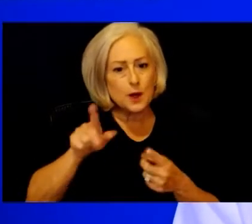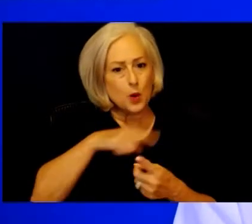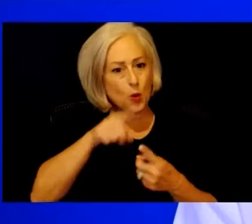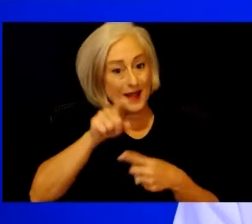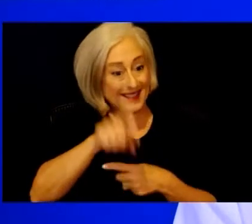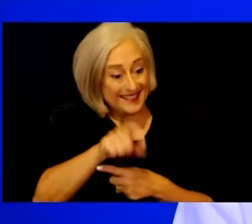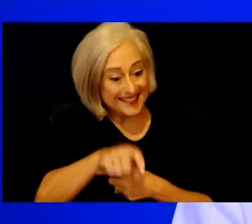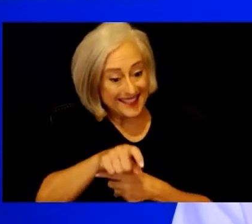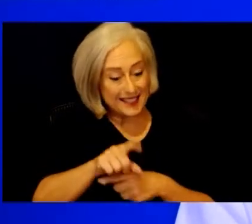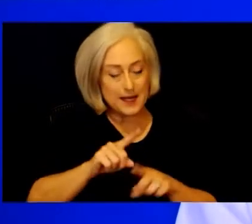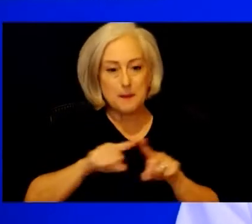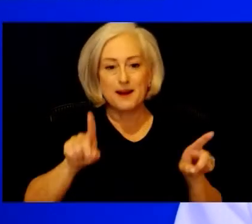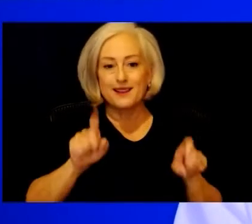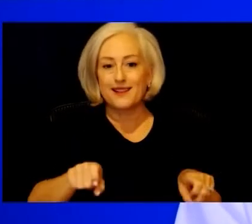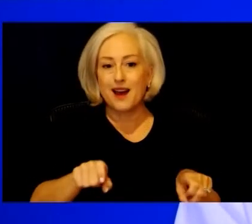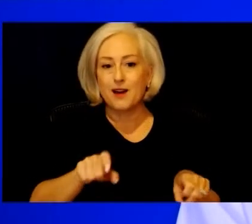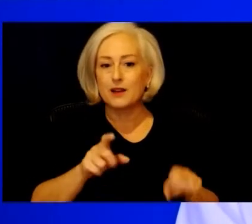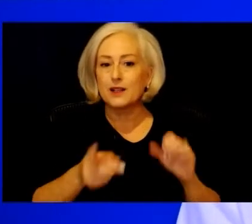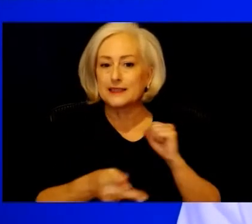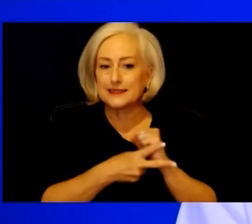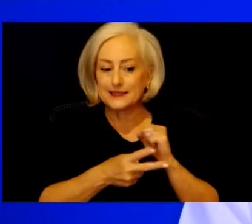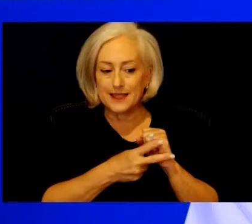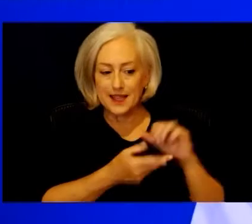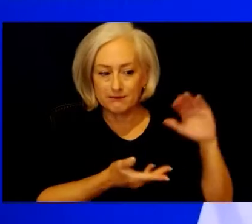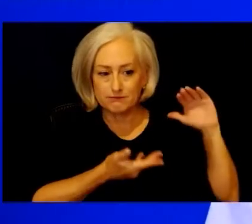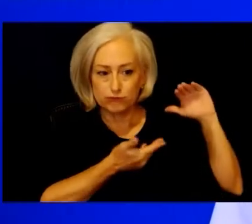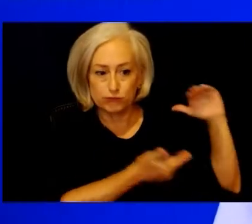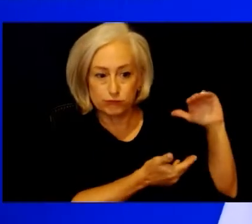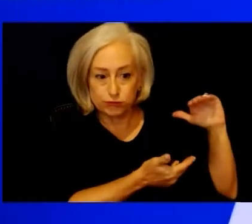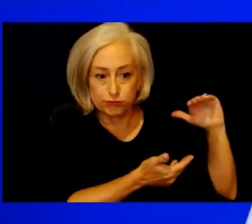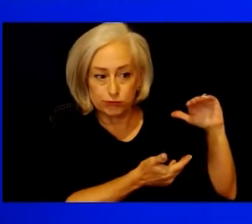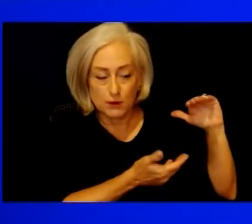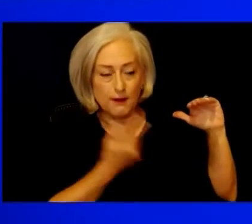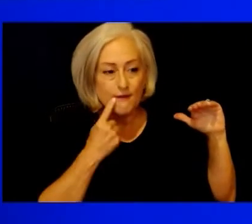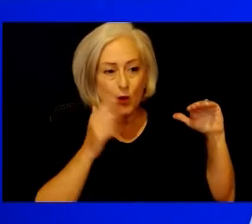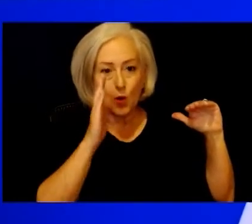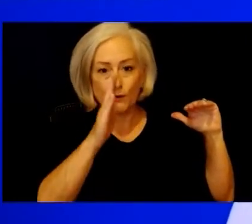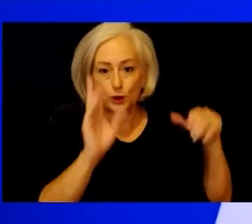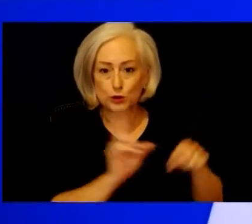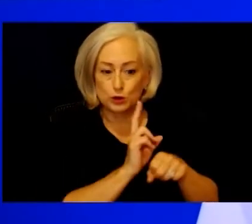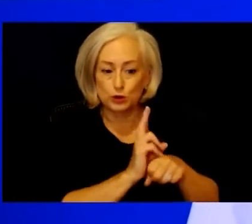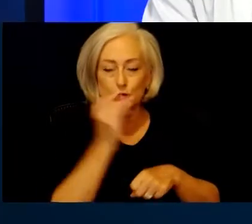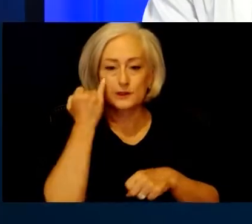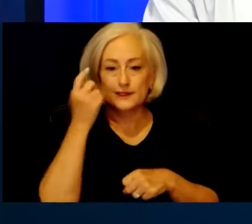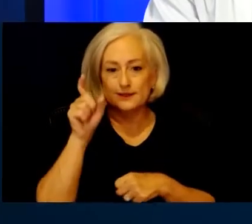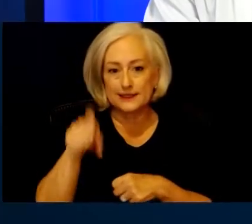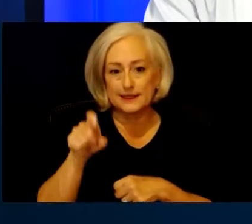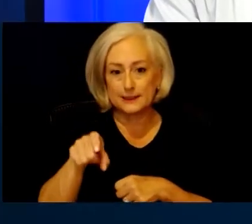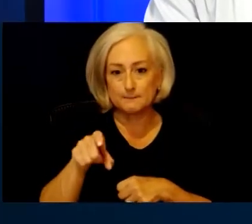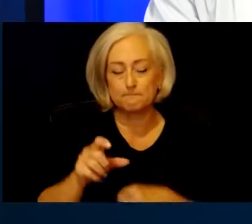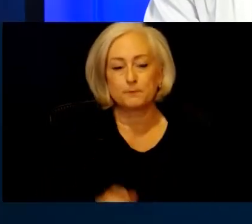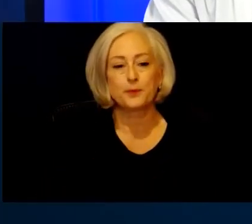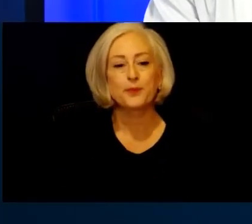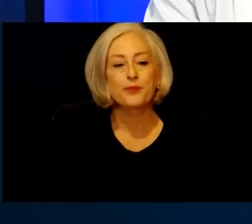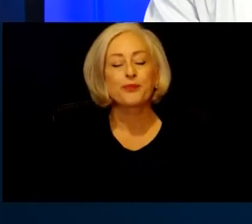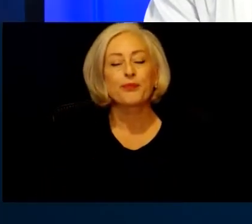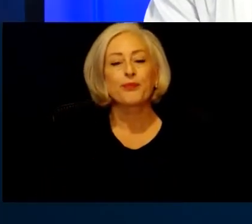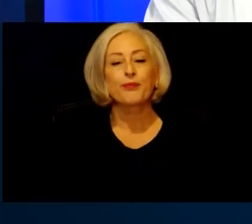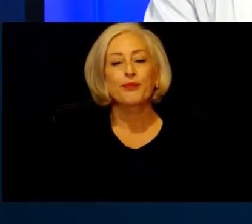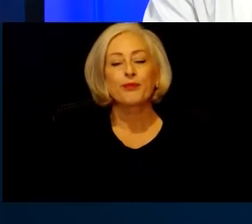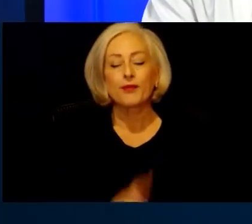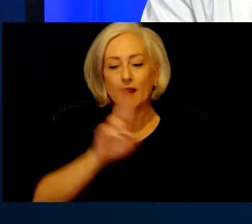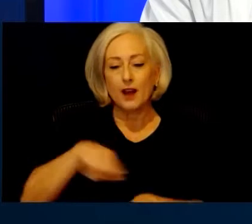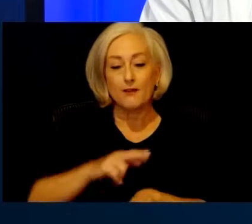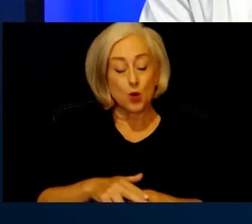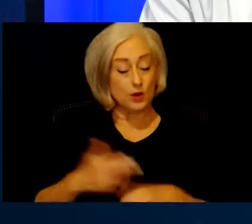of supplies just to deal with some of the uncertainties around supply chain. Well, and of course, we here at the health system